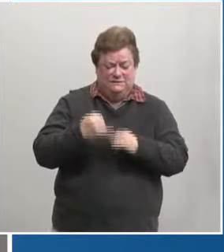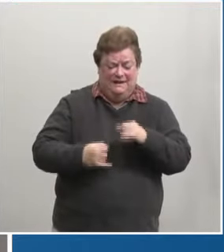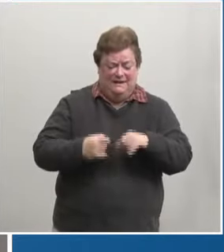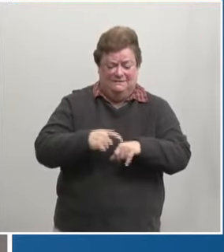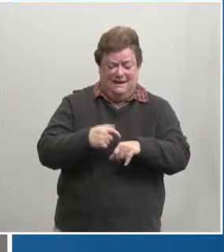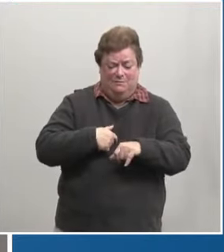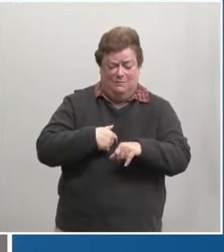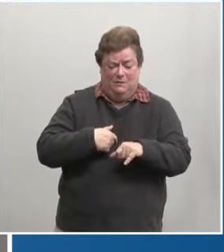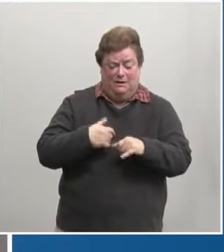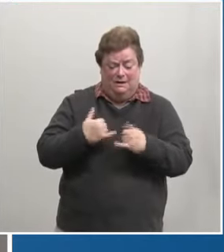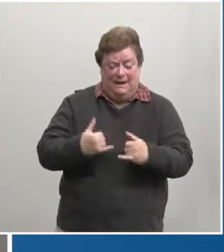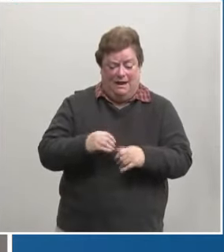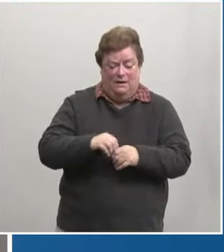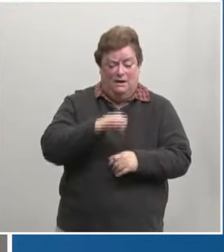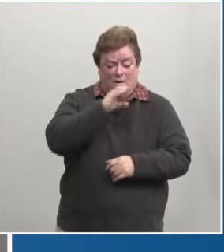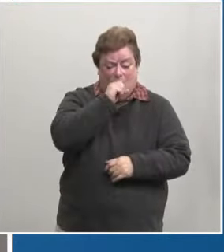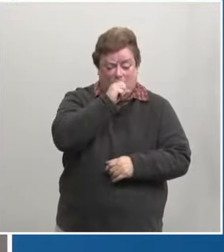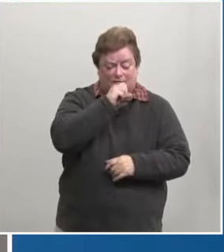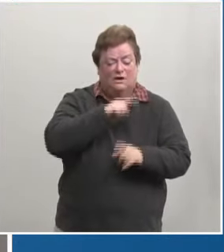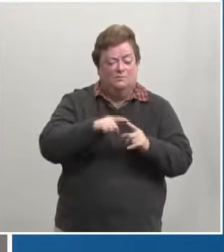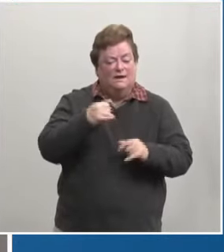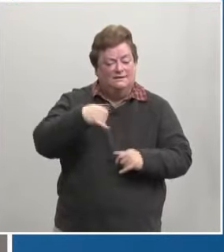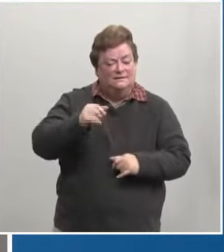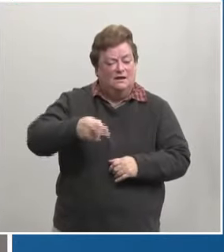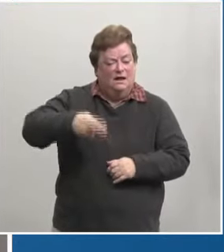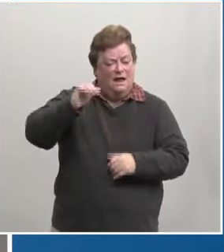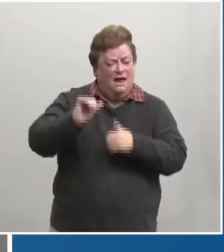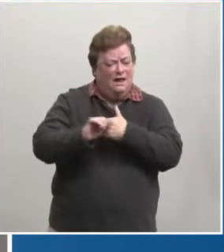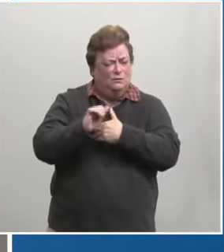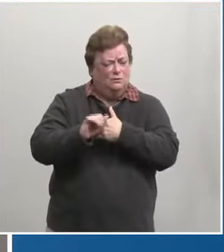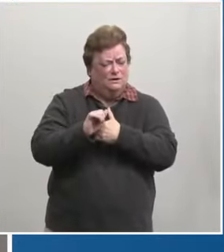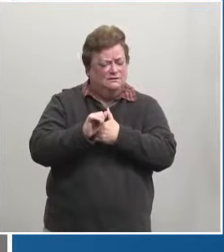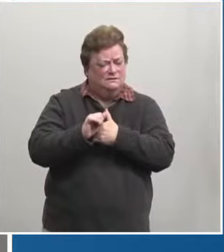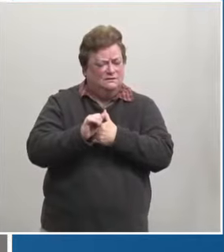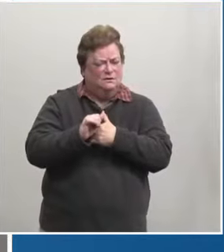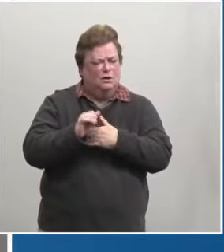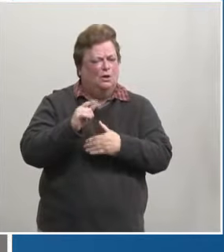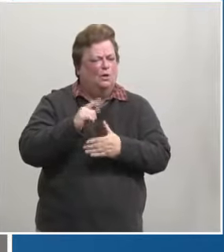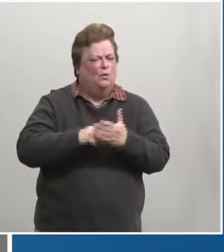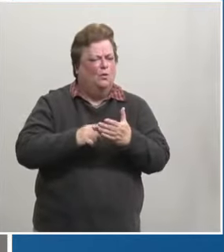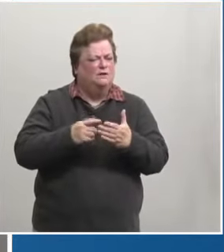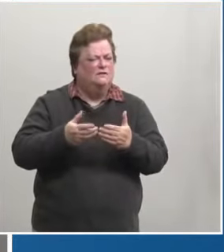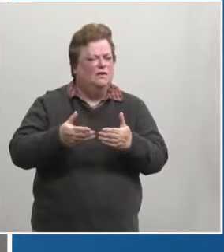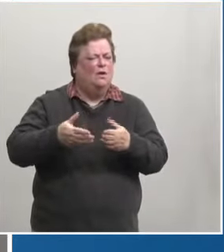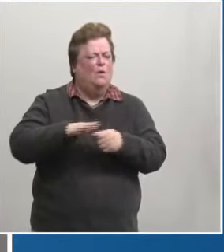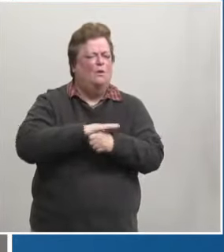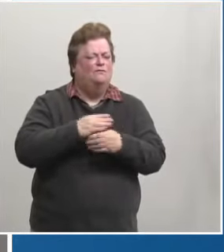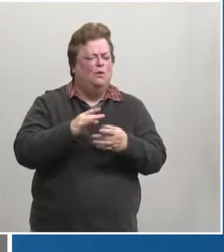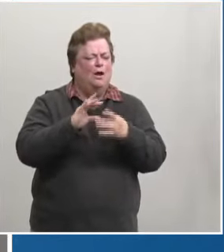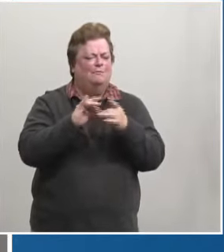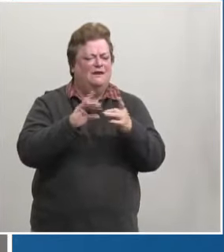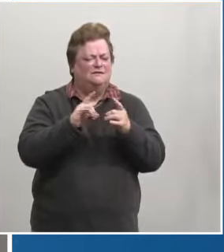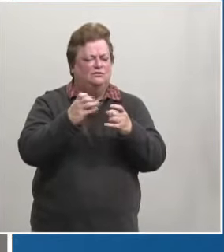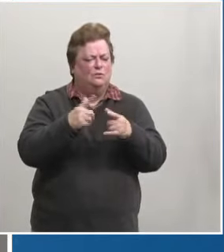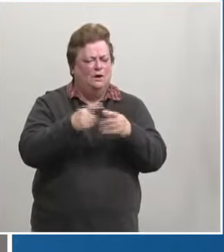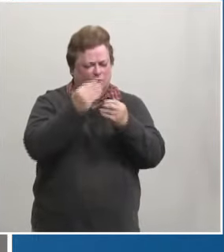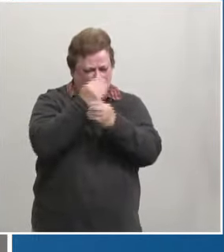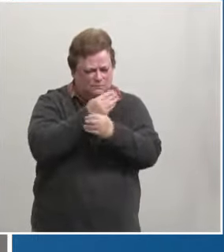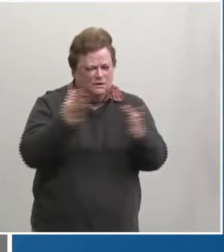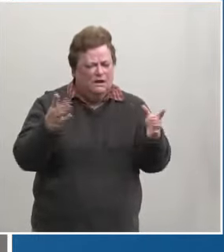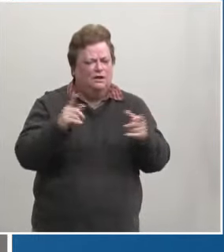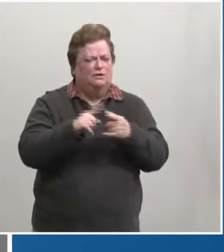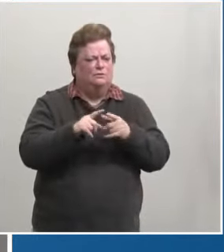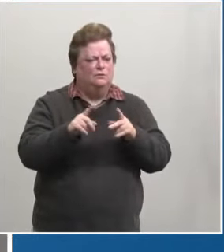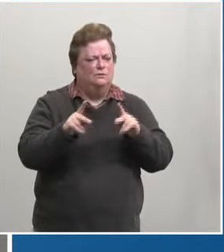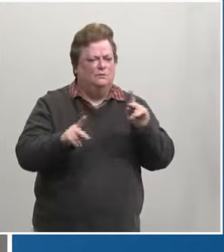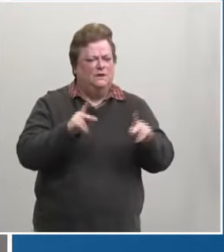orange, understanding that we're still in the high risk category. What's the overall message that you hope the people of Lancaster County take away